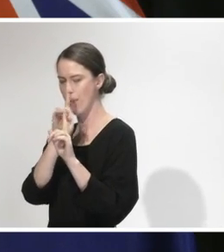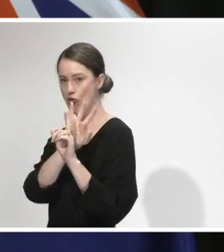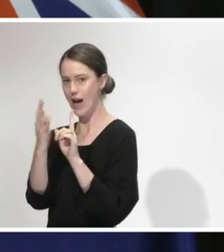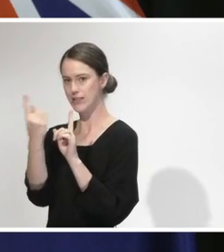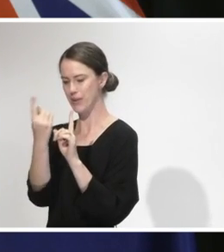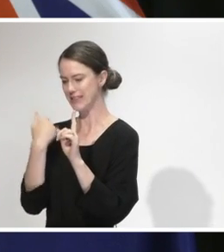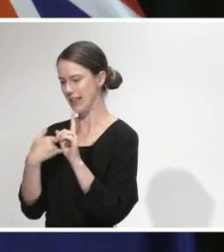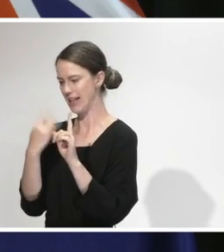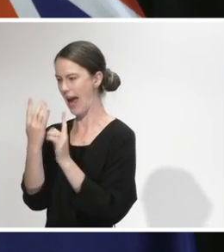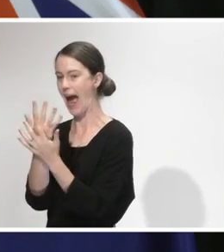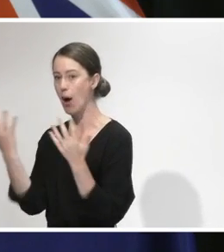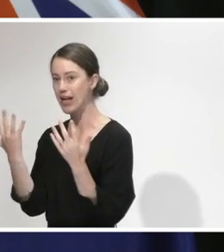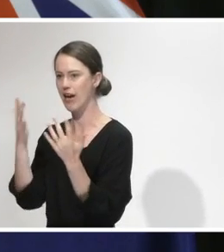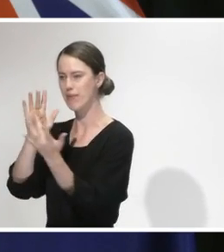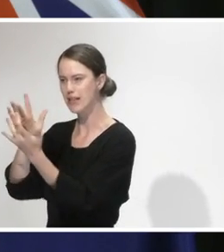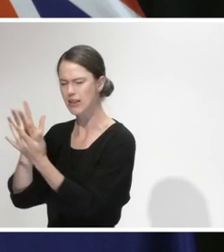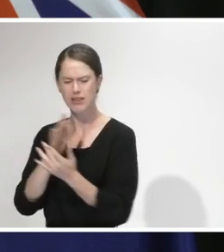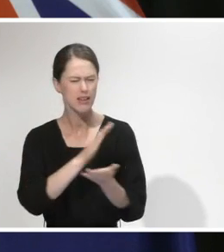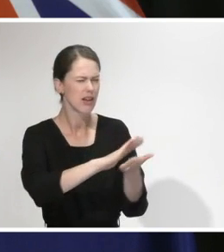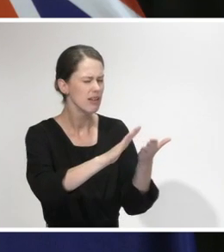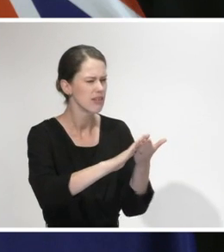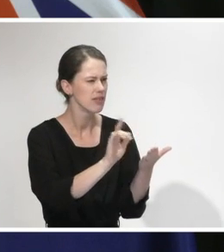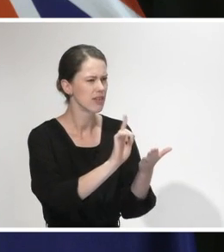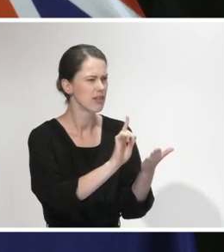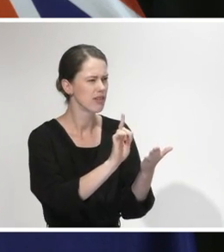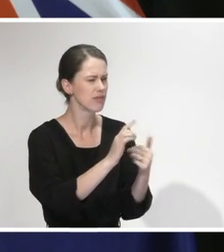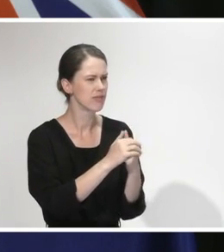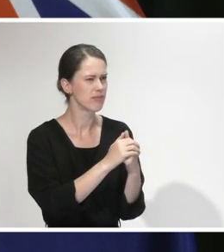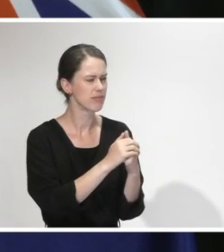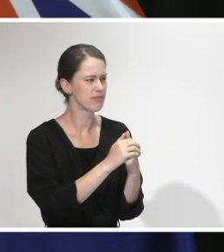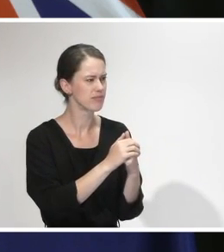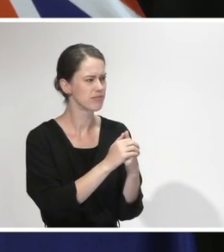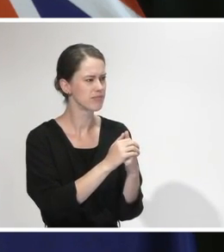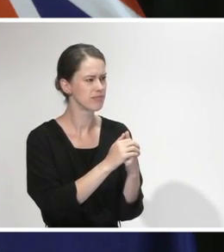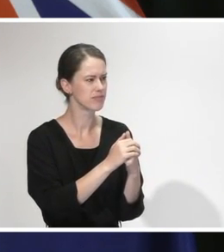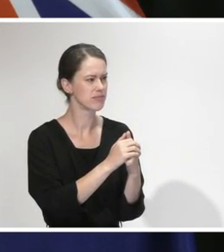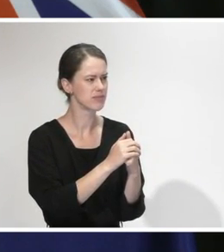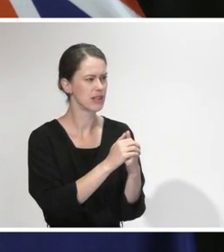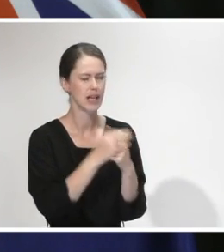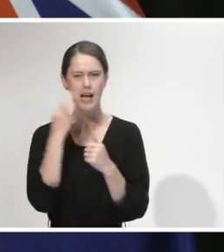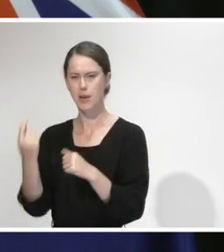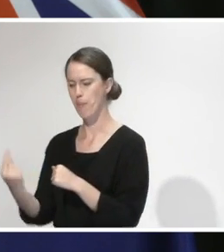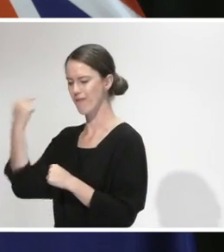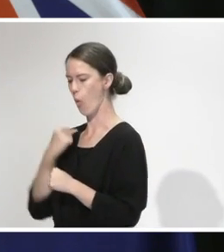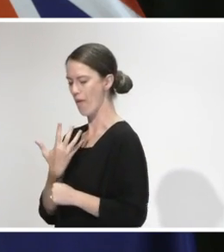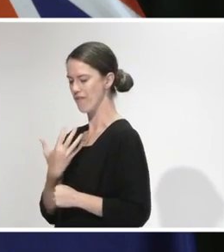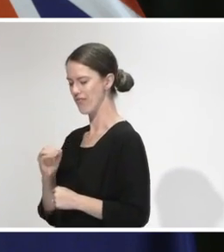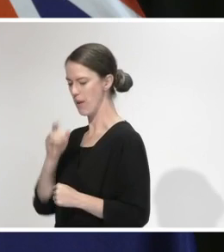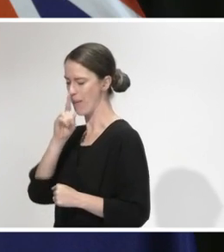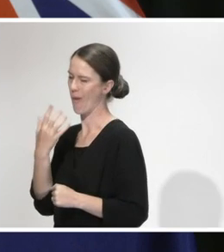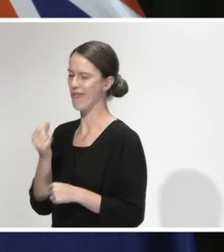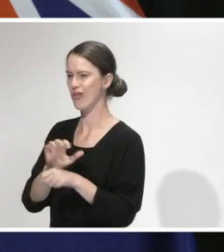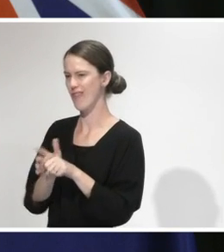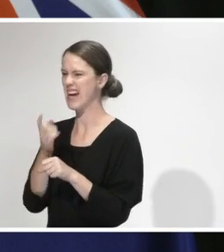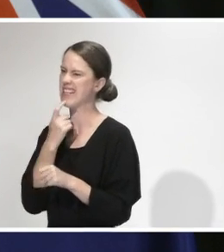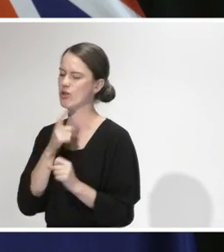That we've got so many more cases, did you say? Well, we've got like 1,400 cases or something right. like that. I'm talking about when we had 50 cases, you're able to trace all the contacts with 100%